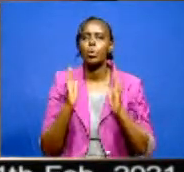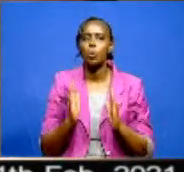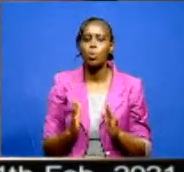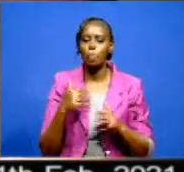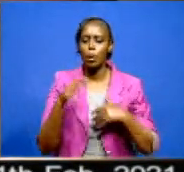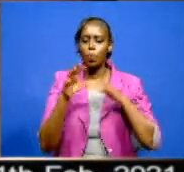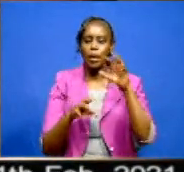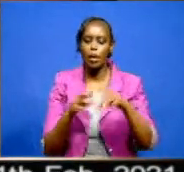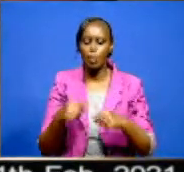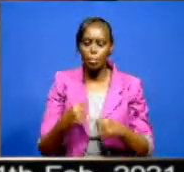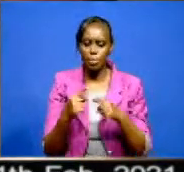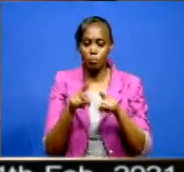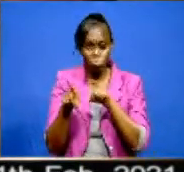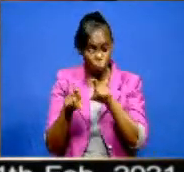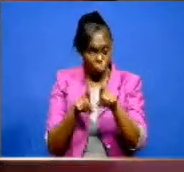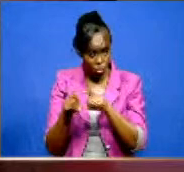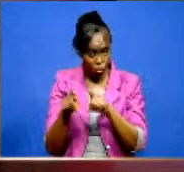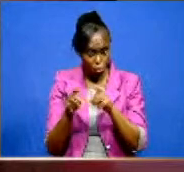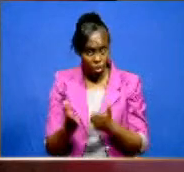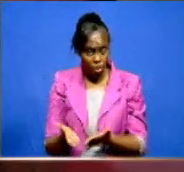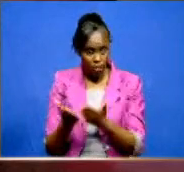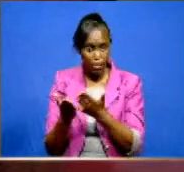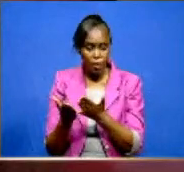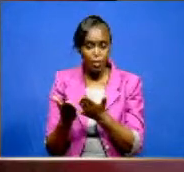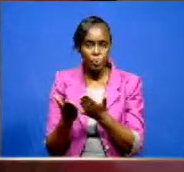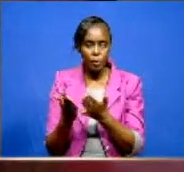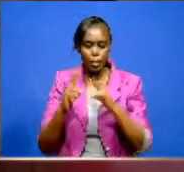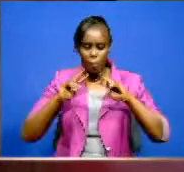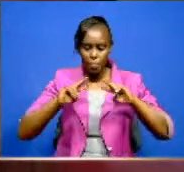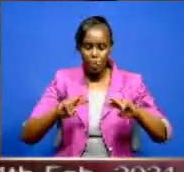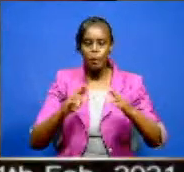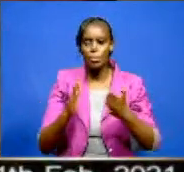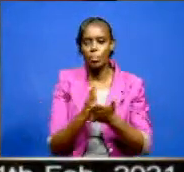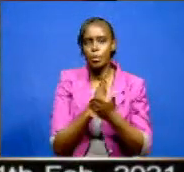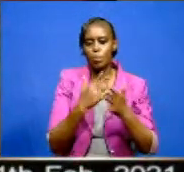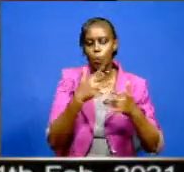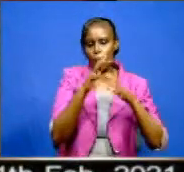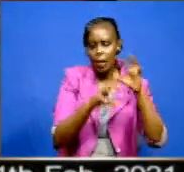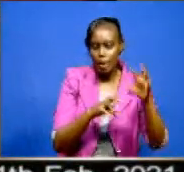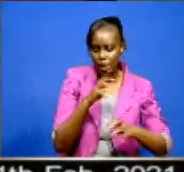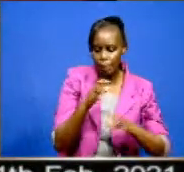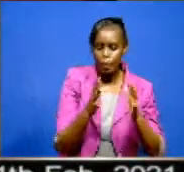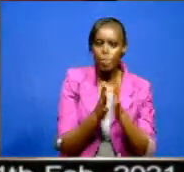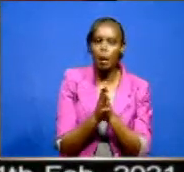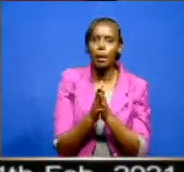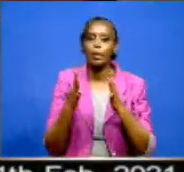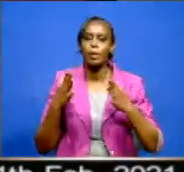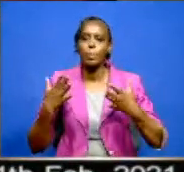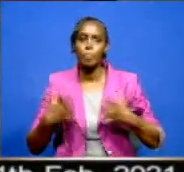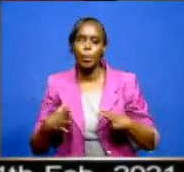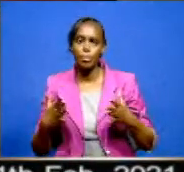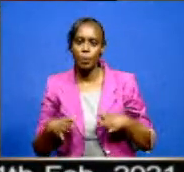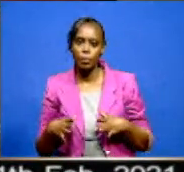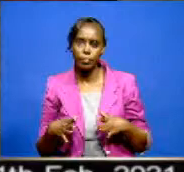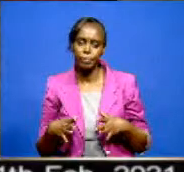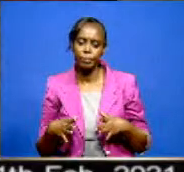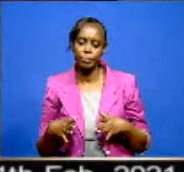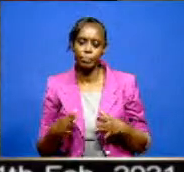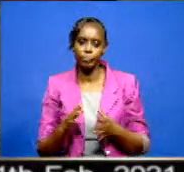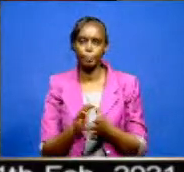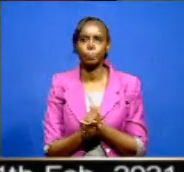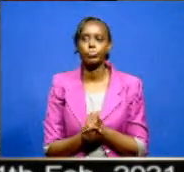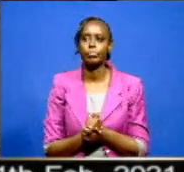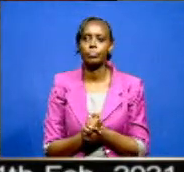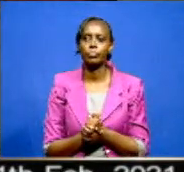human-wildlife conflict and enhancing coexistence between wildlife and human beings,